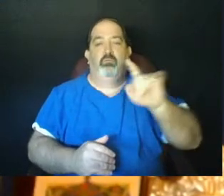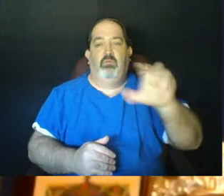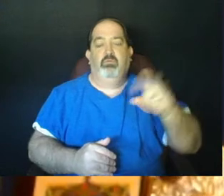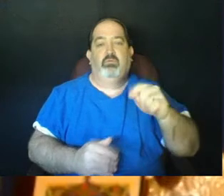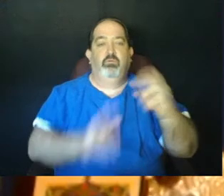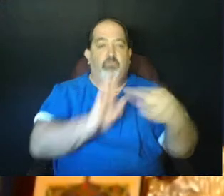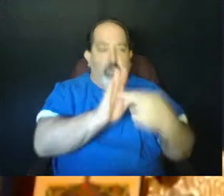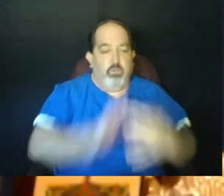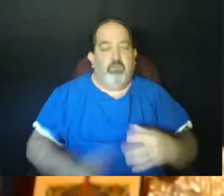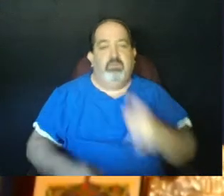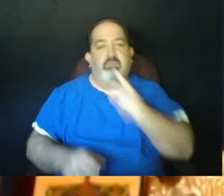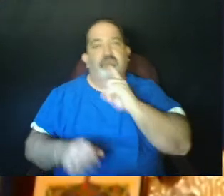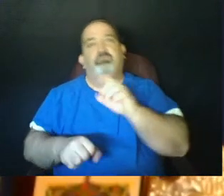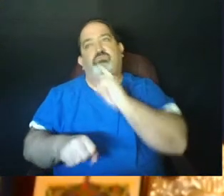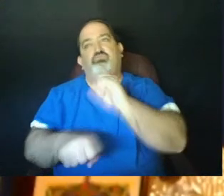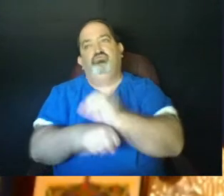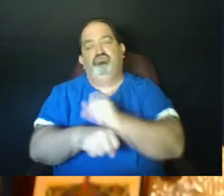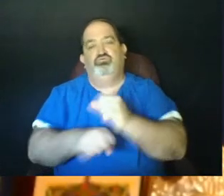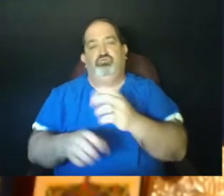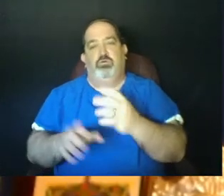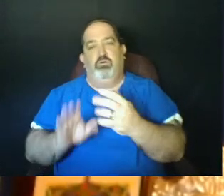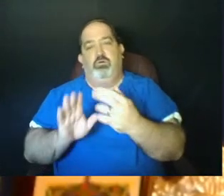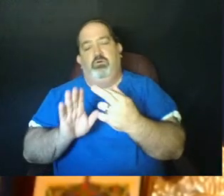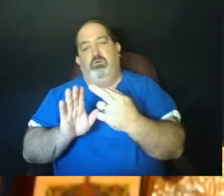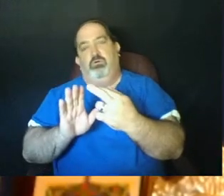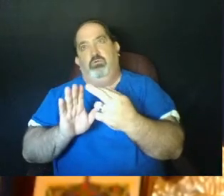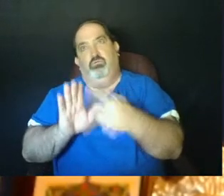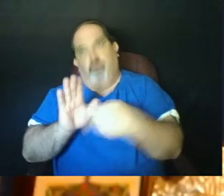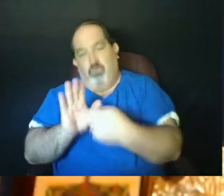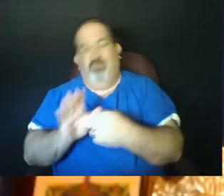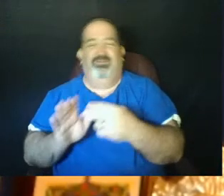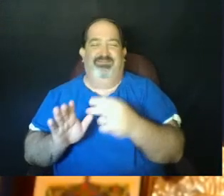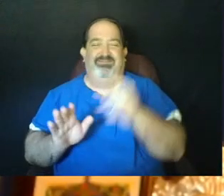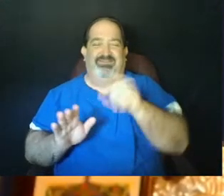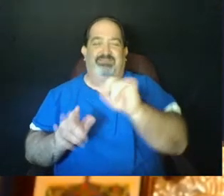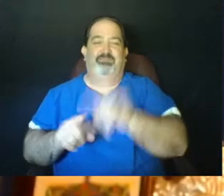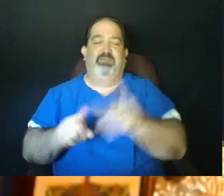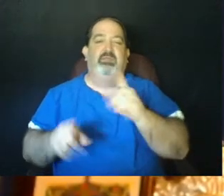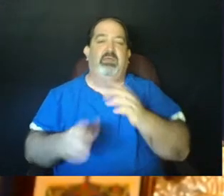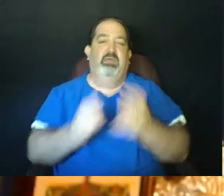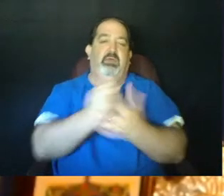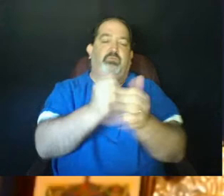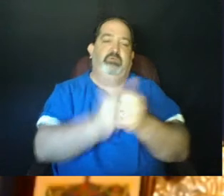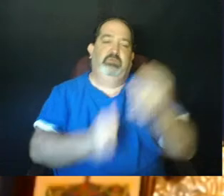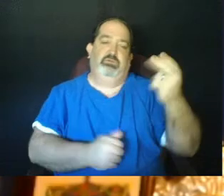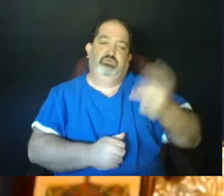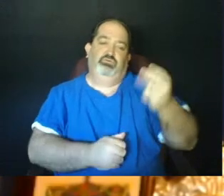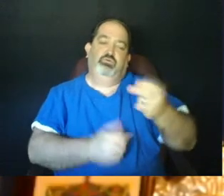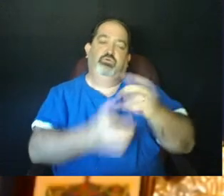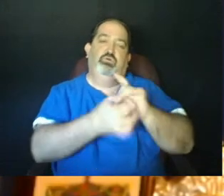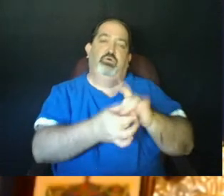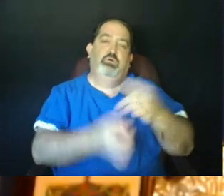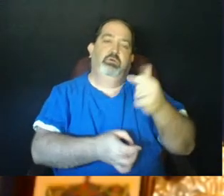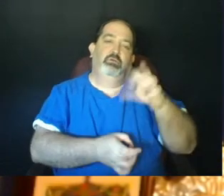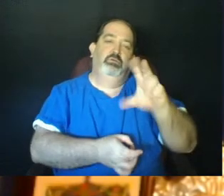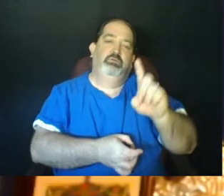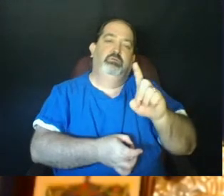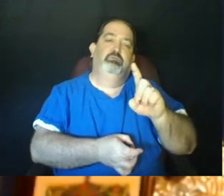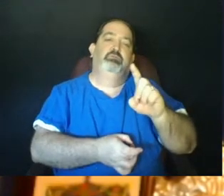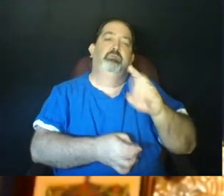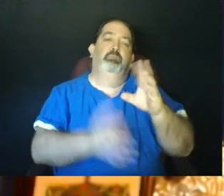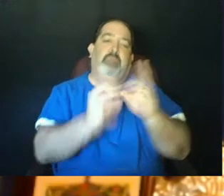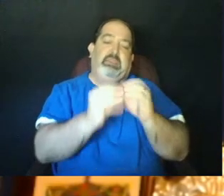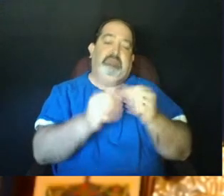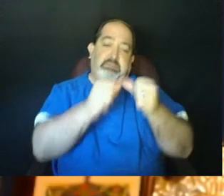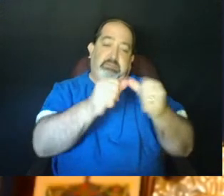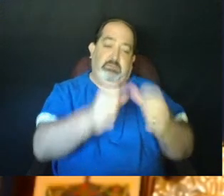role at Great Western War, but she also helps with historical guild meetings and maintaining them during this digital age. She has